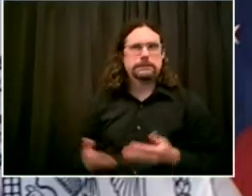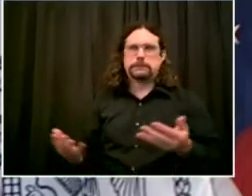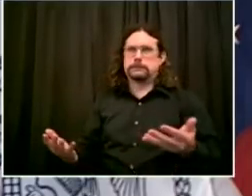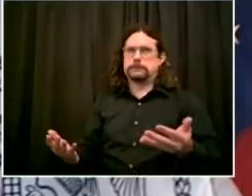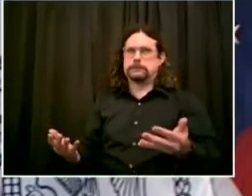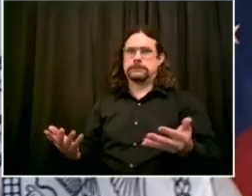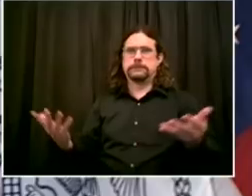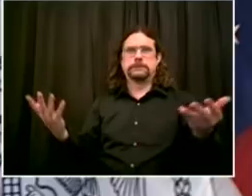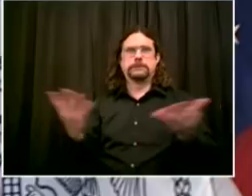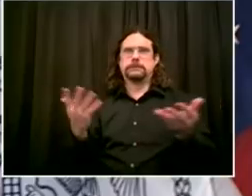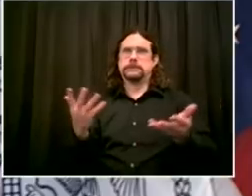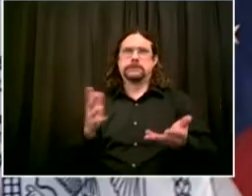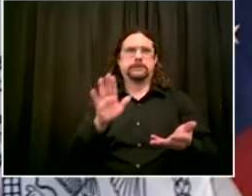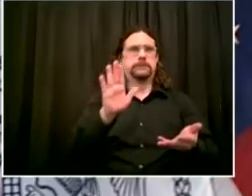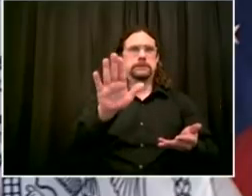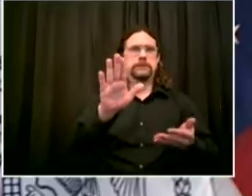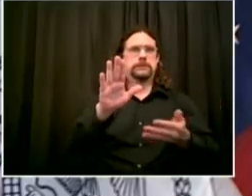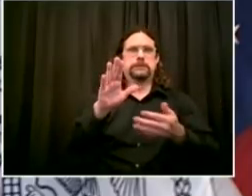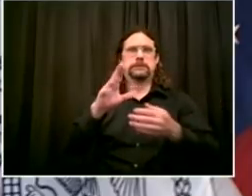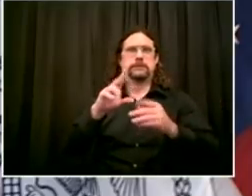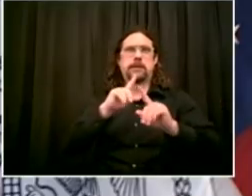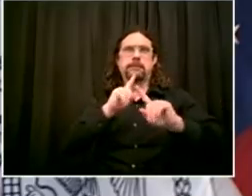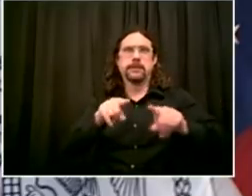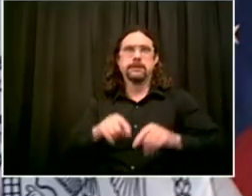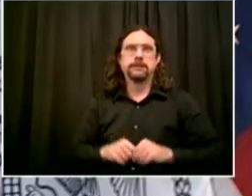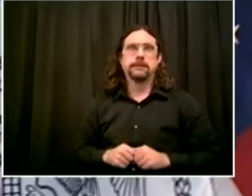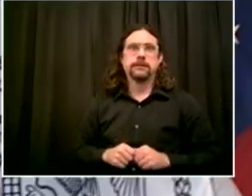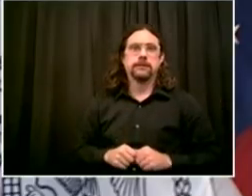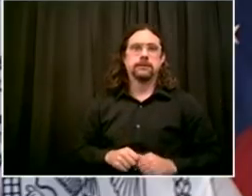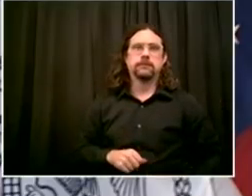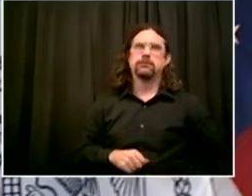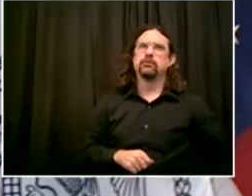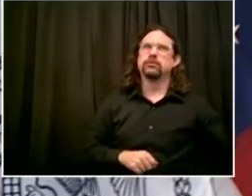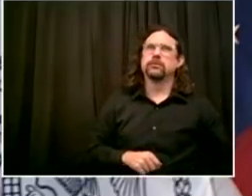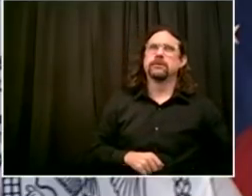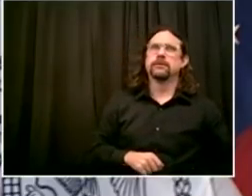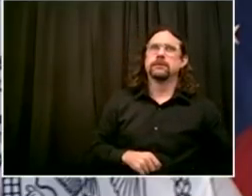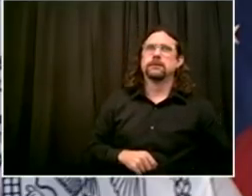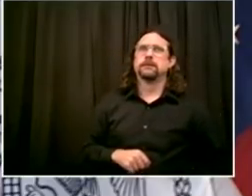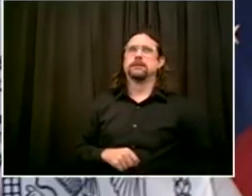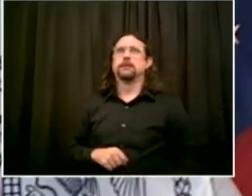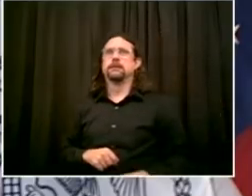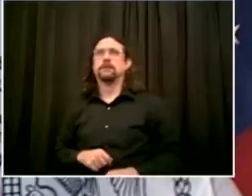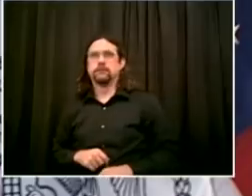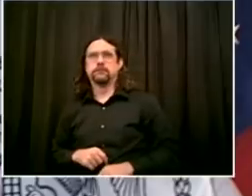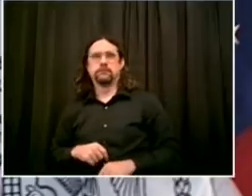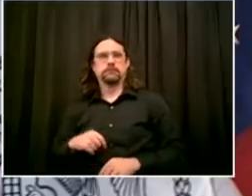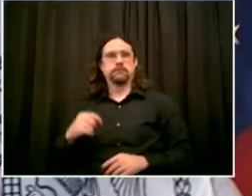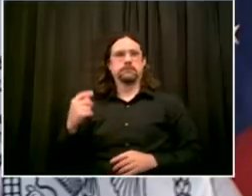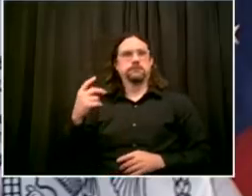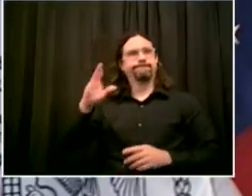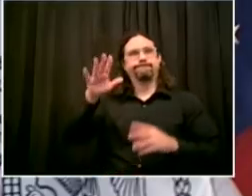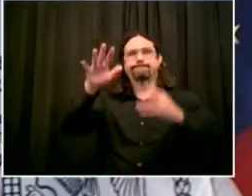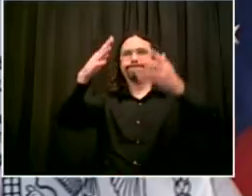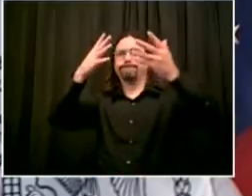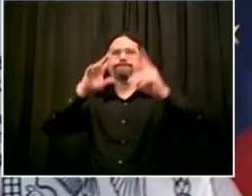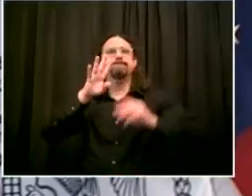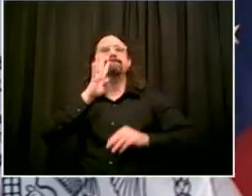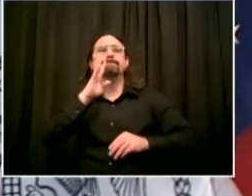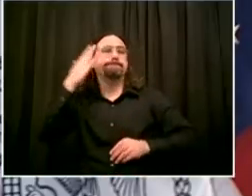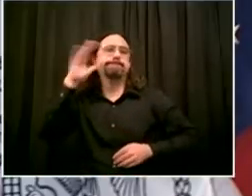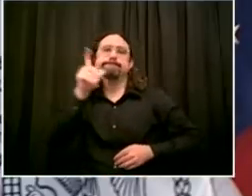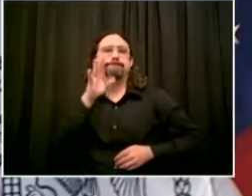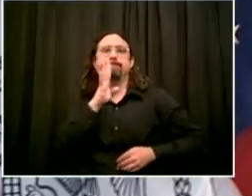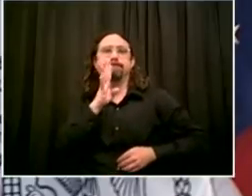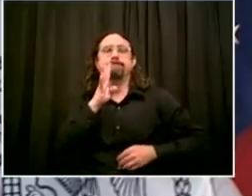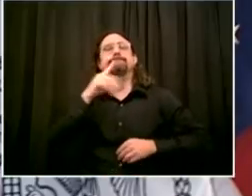Okay, I'll ask a unrelated question then as a second one. So you talked about open restaurants, which is great that you're announcing it so early so the restaurants can